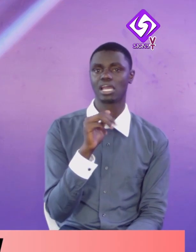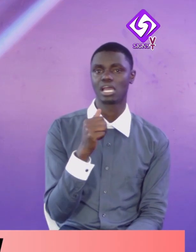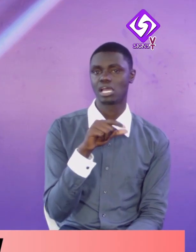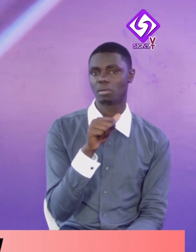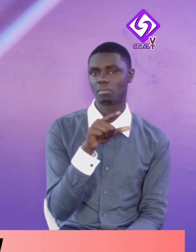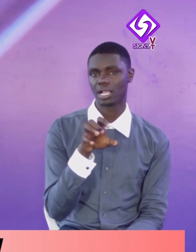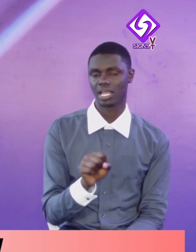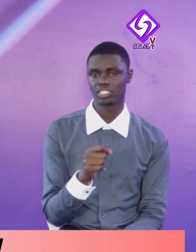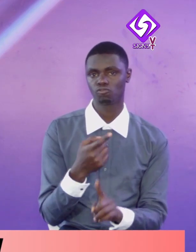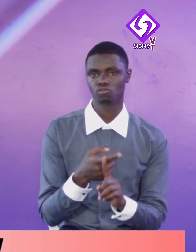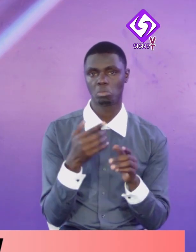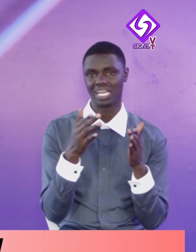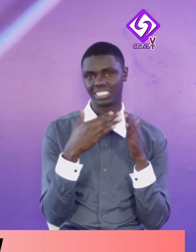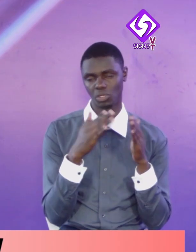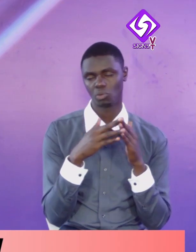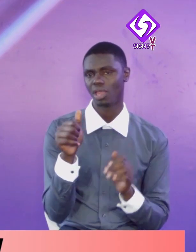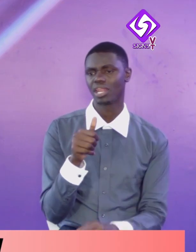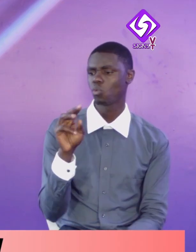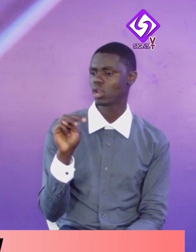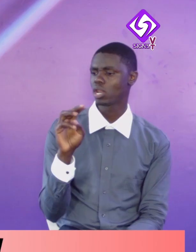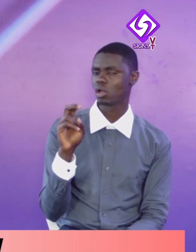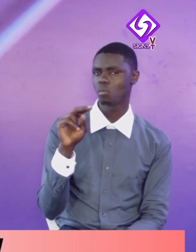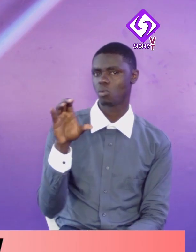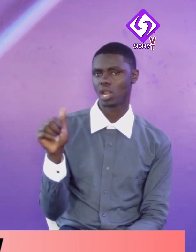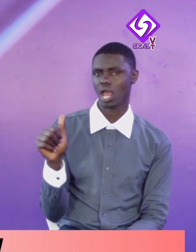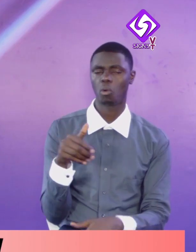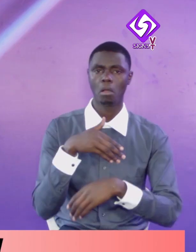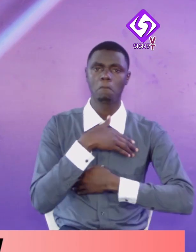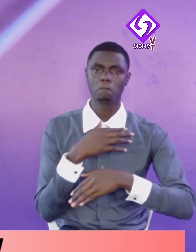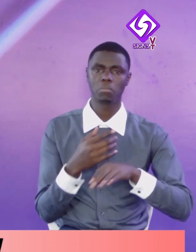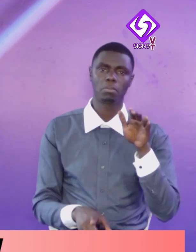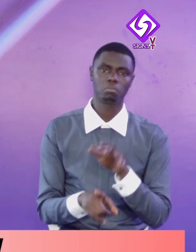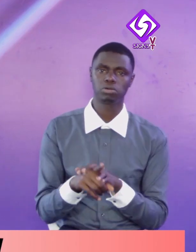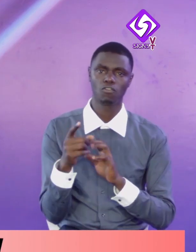you go to teams like Monaco, that's where Mbappe came from.